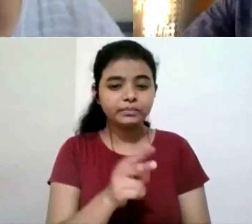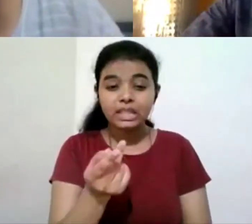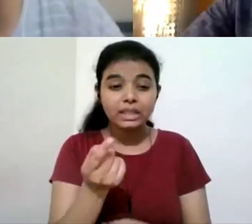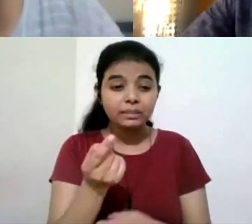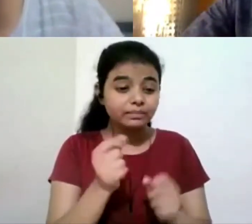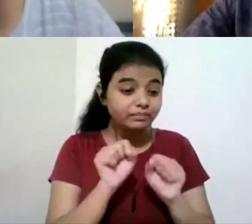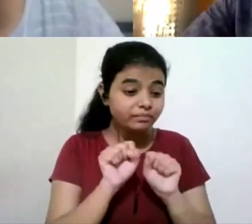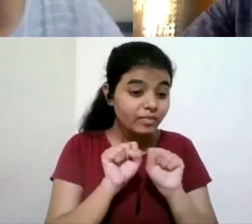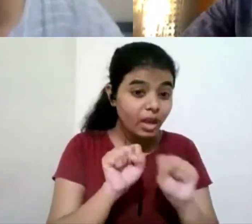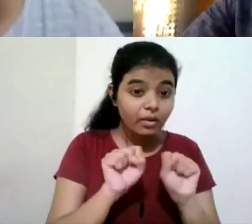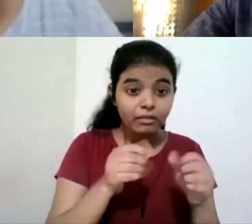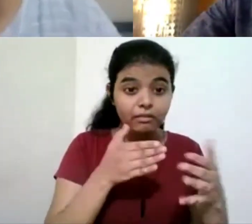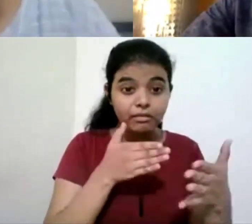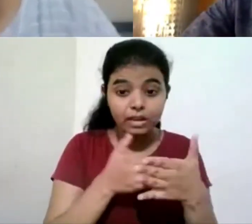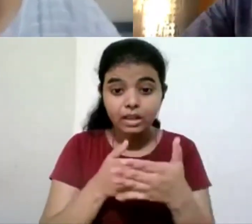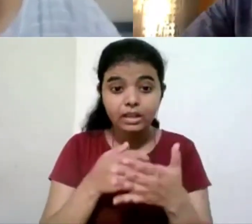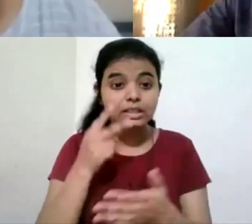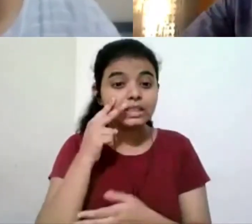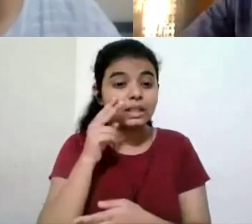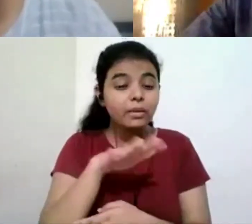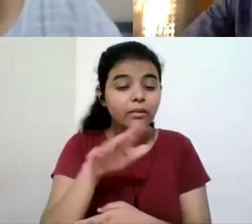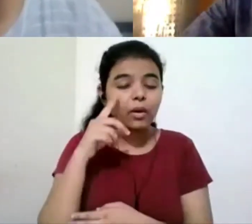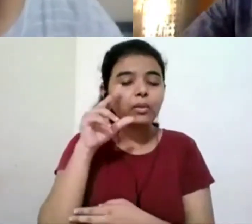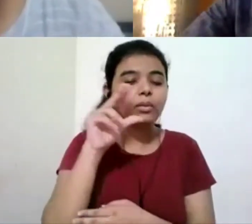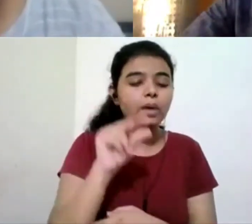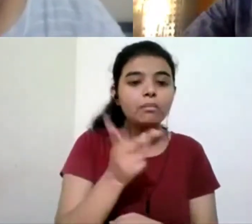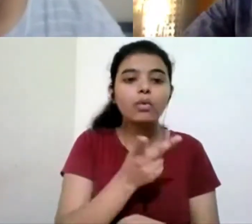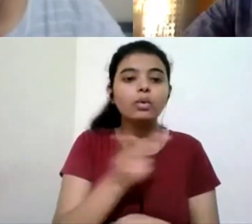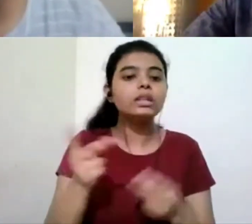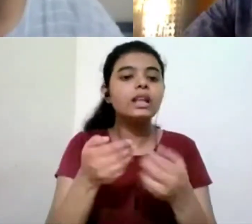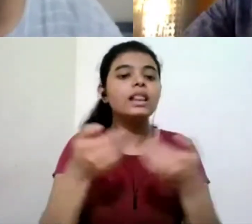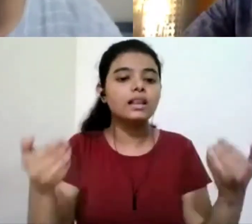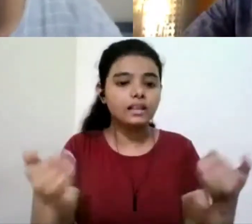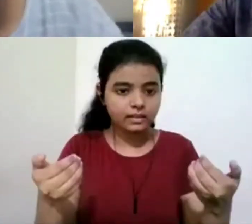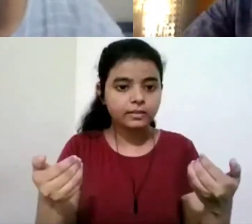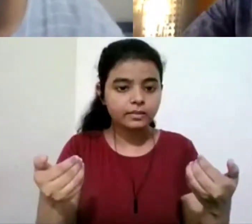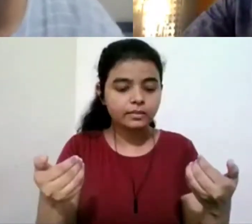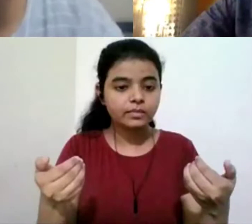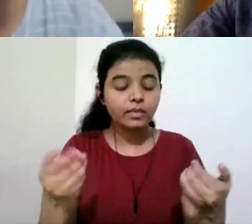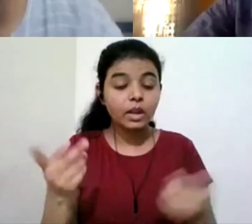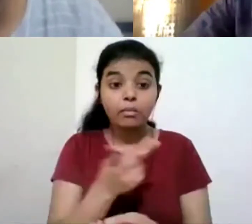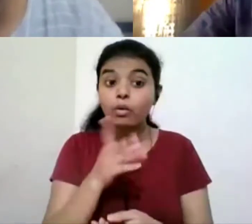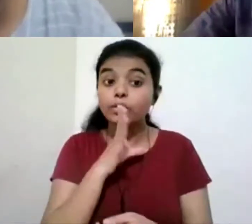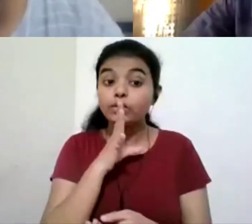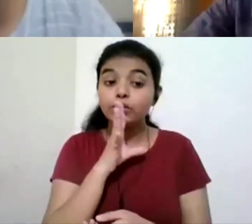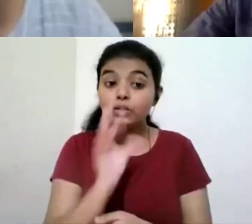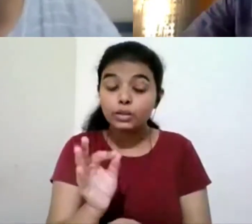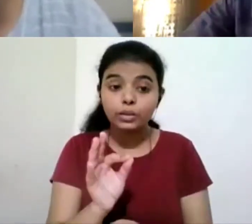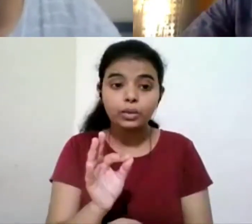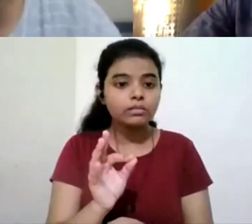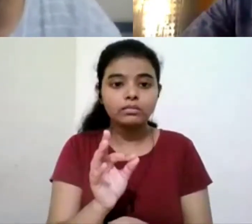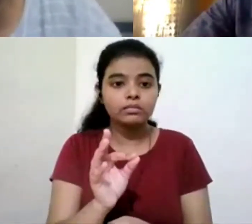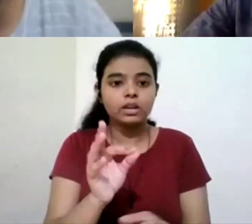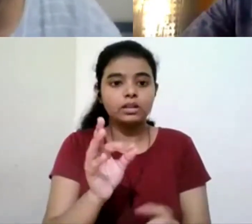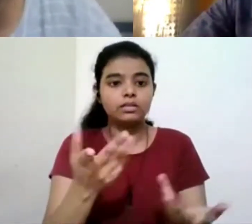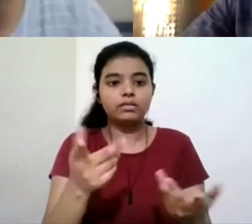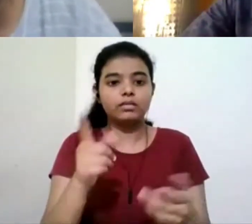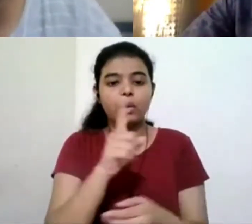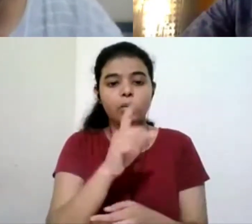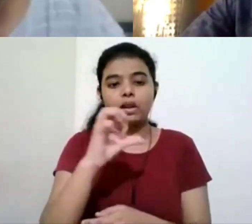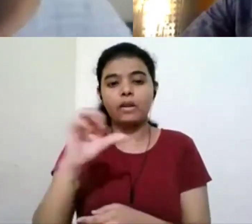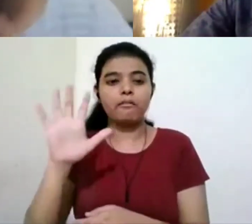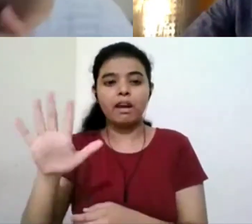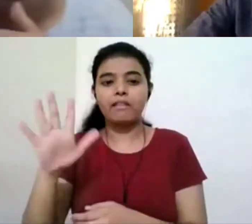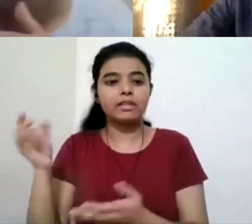difficulties they've had between low vision and blindness, and the fact that both of them got reservation in your 95